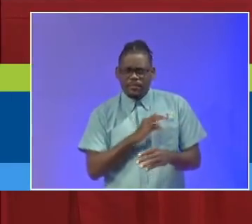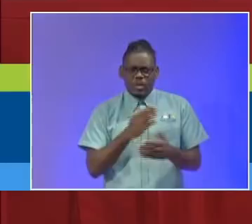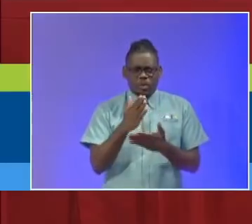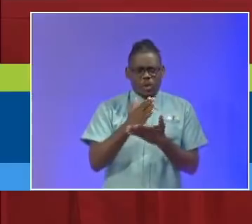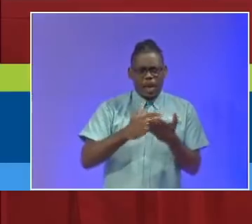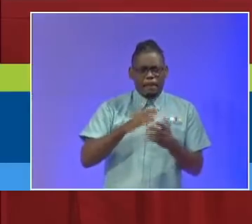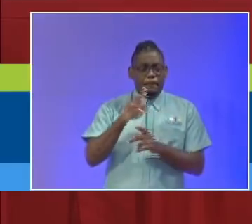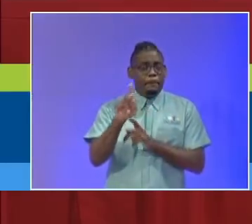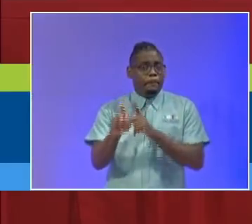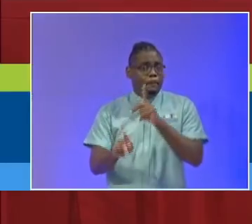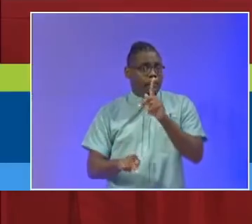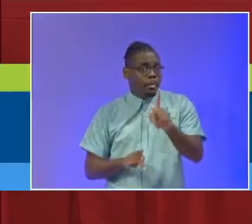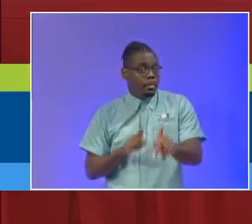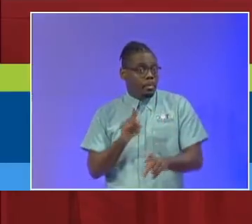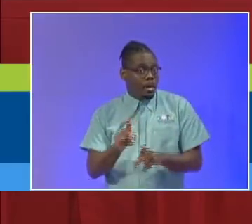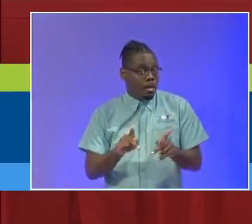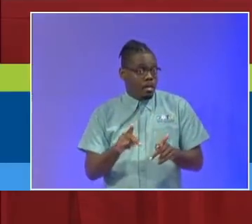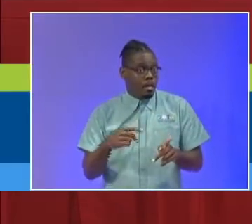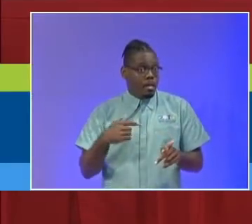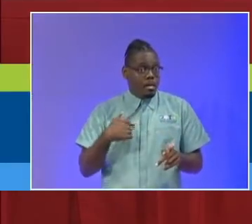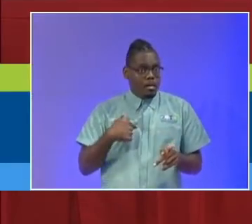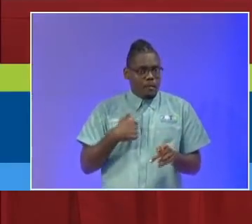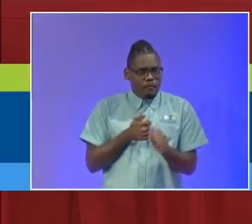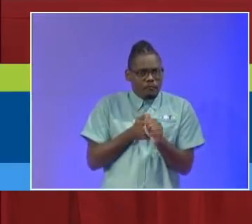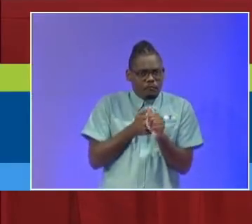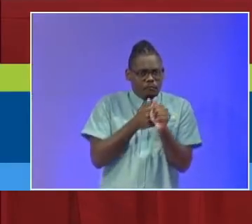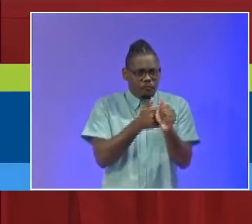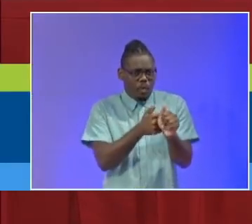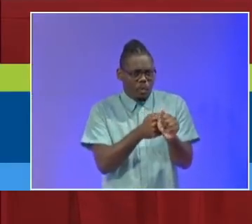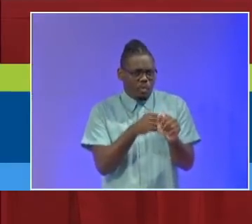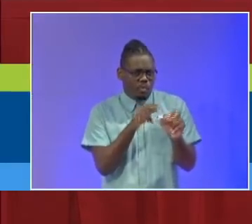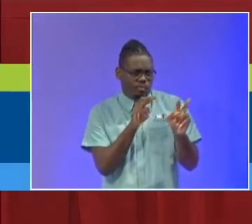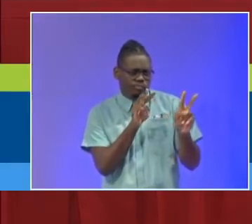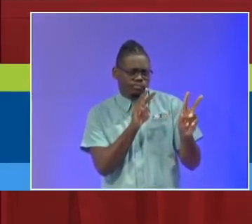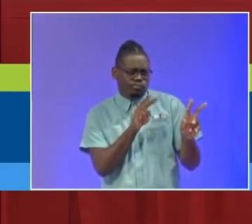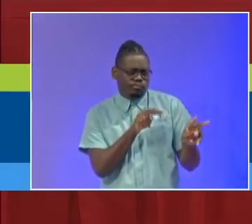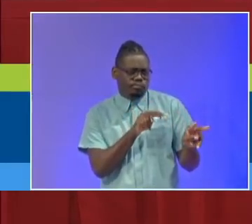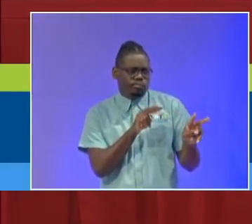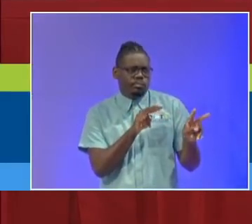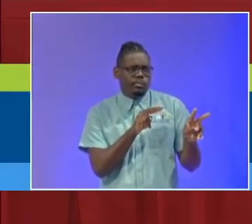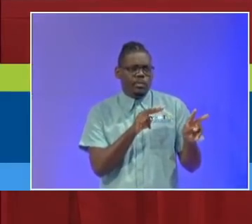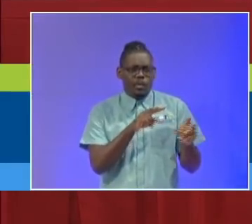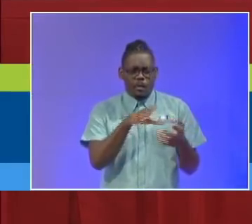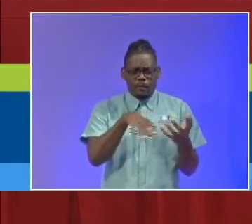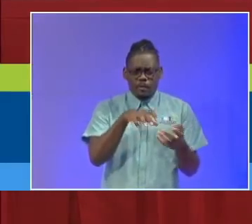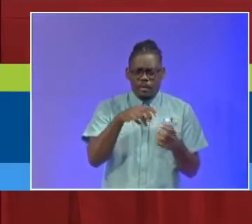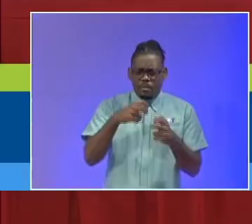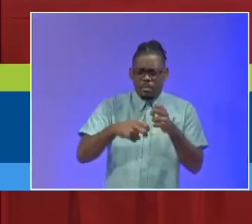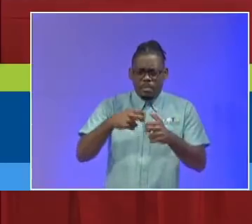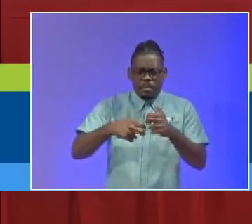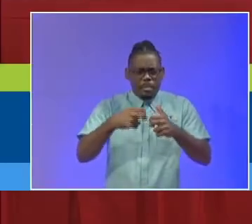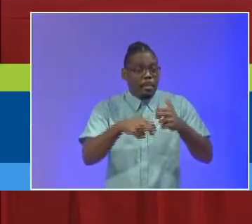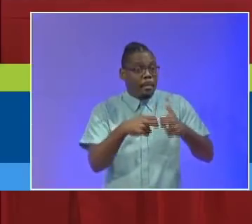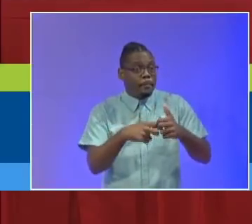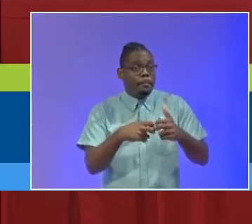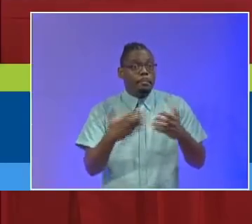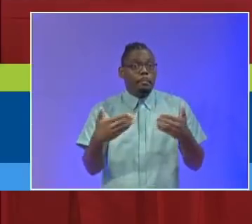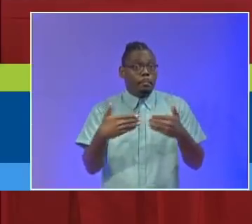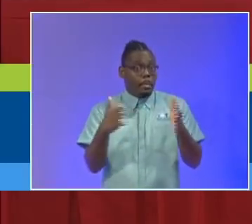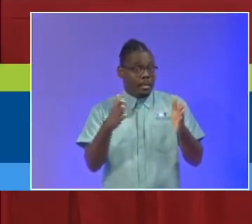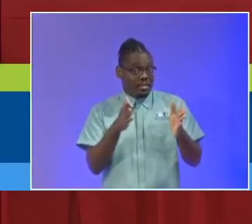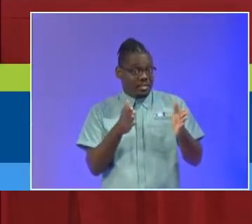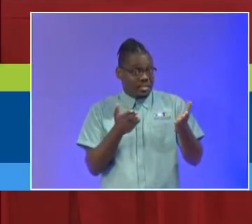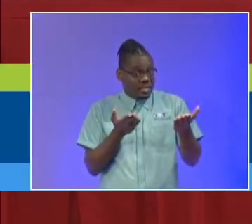based on public/union intervention. Given that we have over 3,000 deaths, hundreds of cases daily,